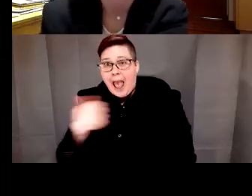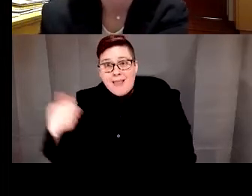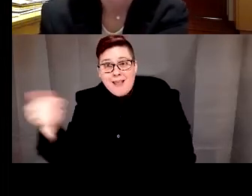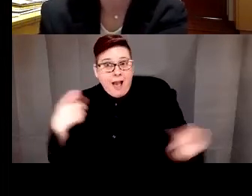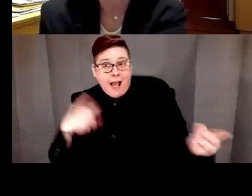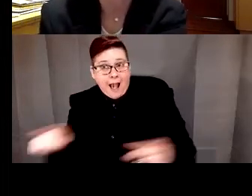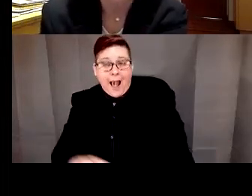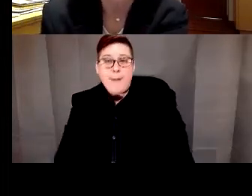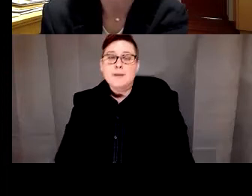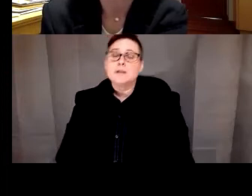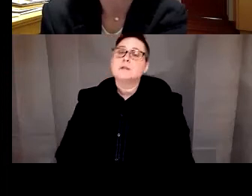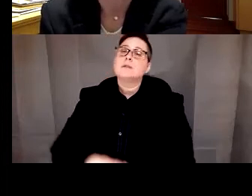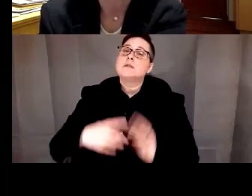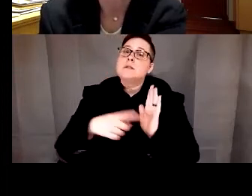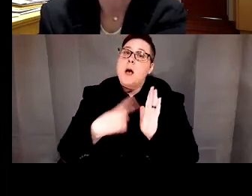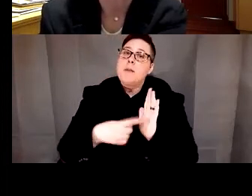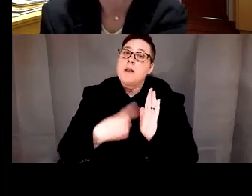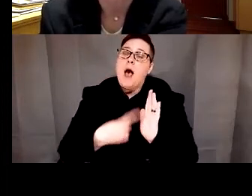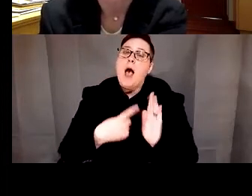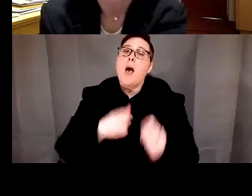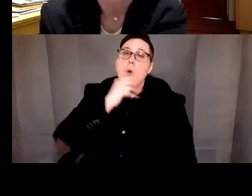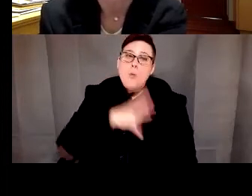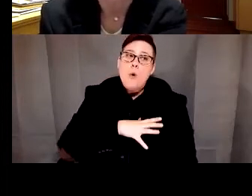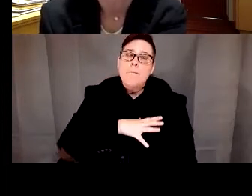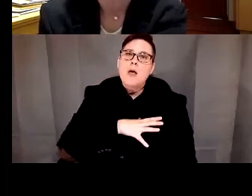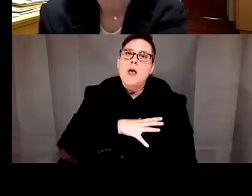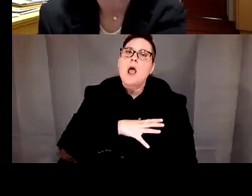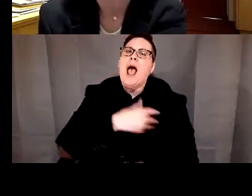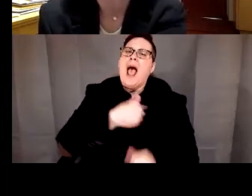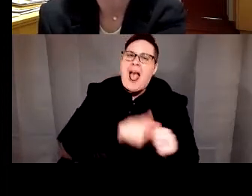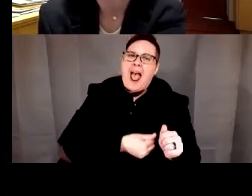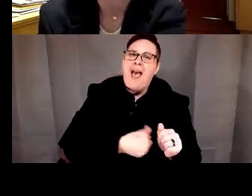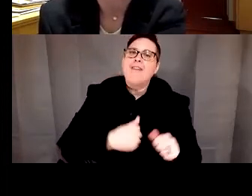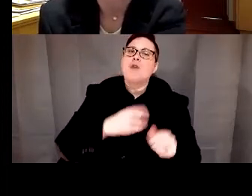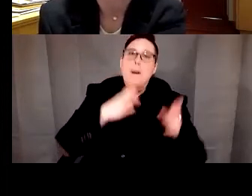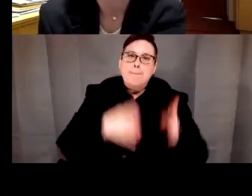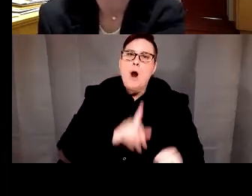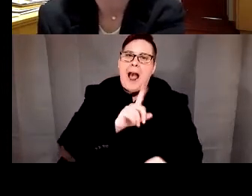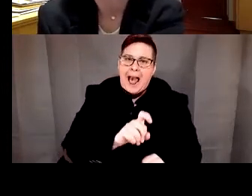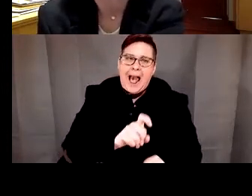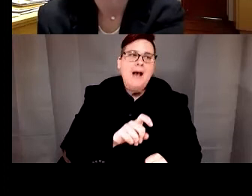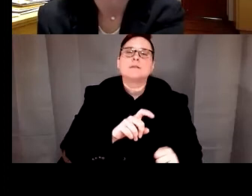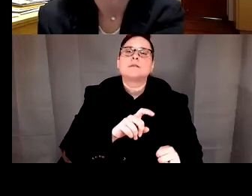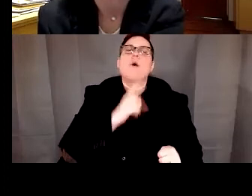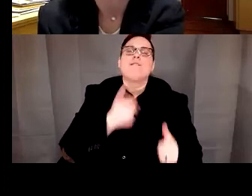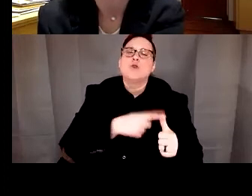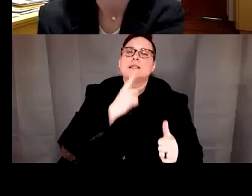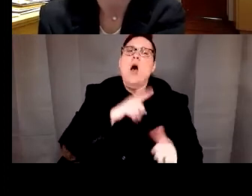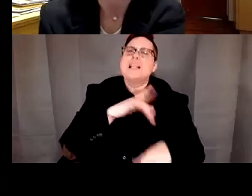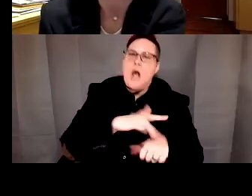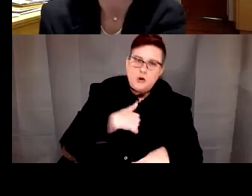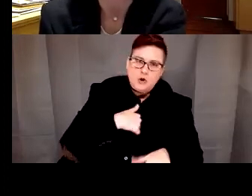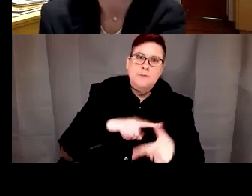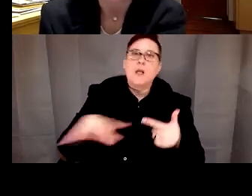happened? And in some cases, a woman keeps adding details. So at first it was he touched me, and then it was he kissed me, and then he